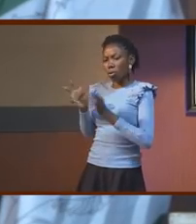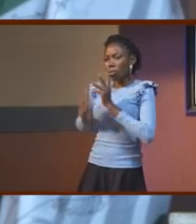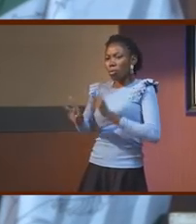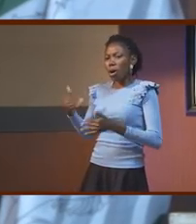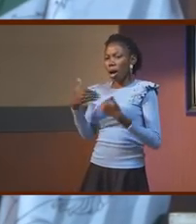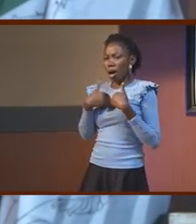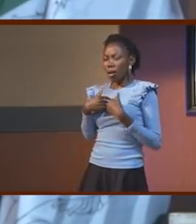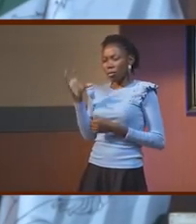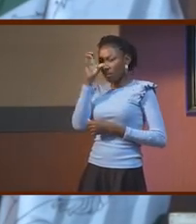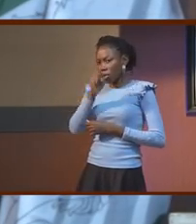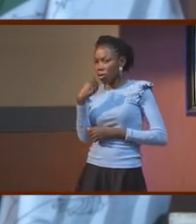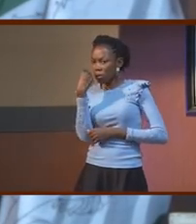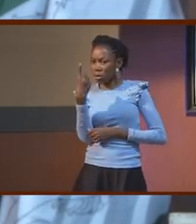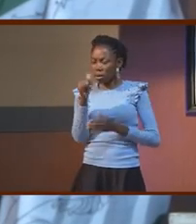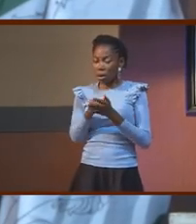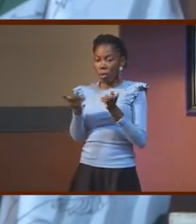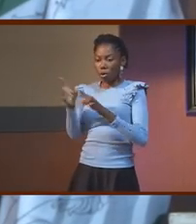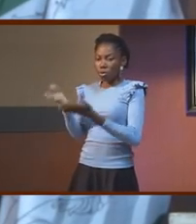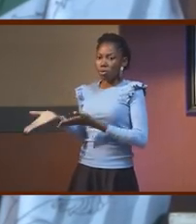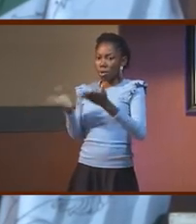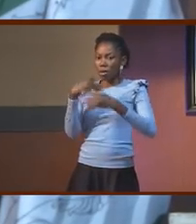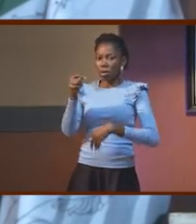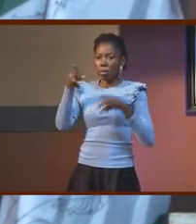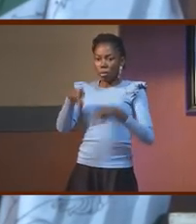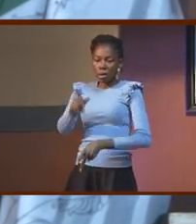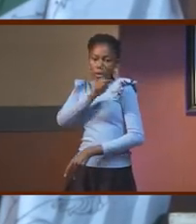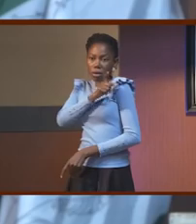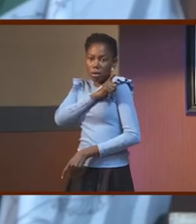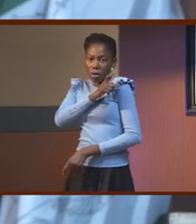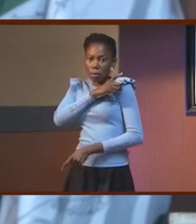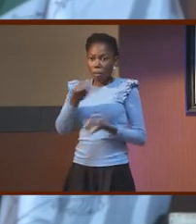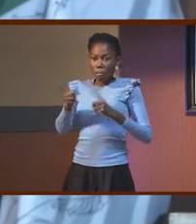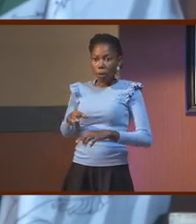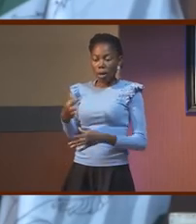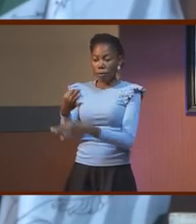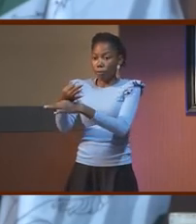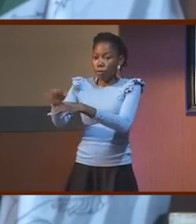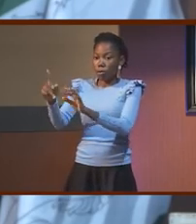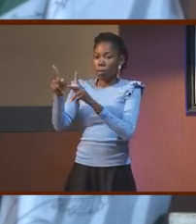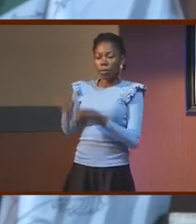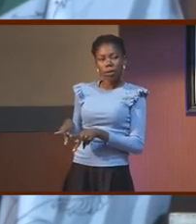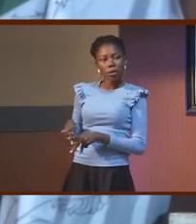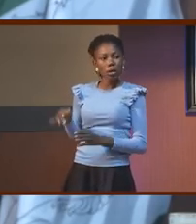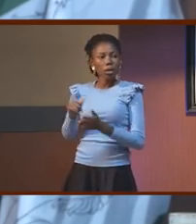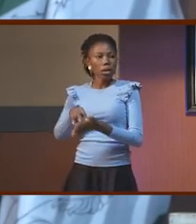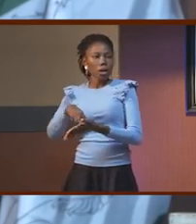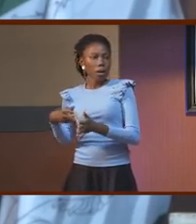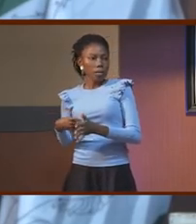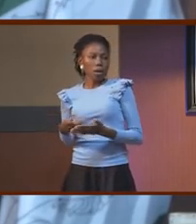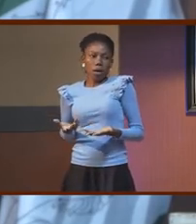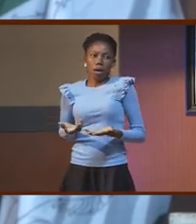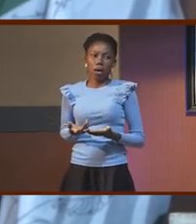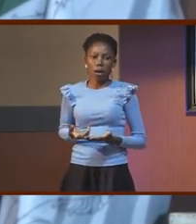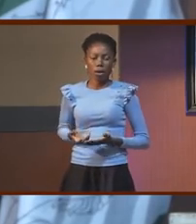misconception that when you take somebody to the police station, the minute they give that person bail, that means you are